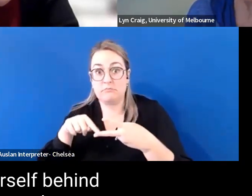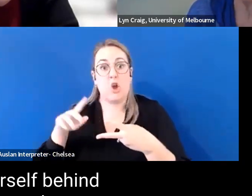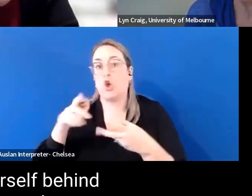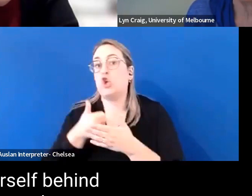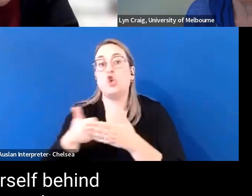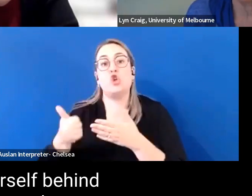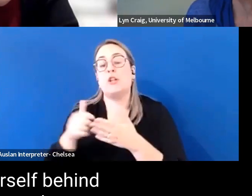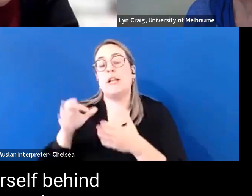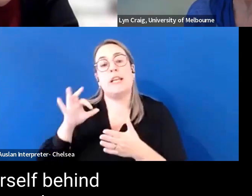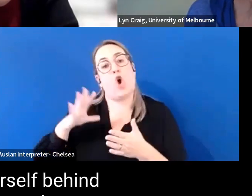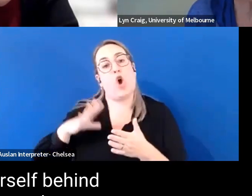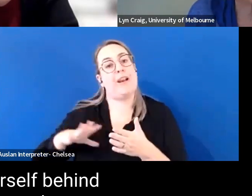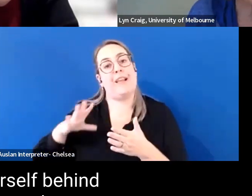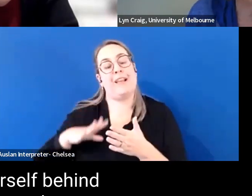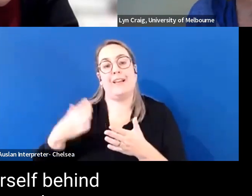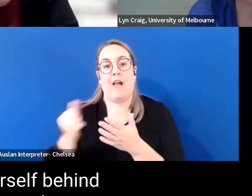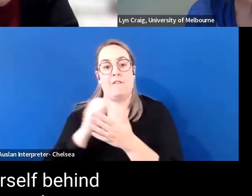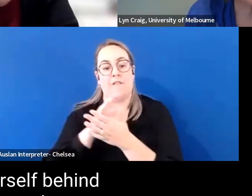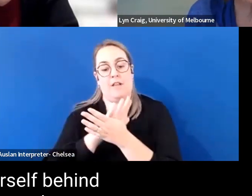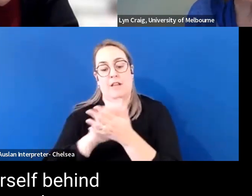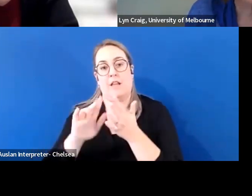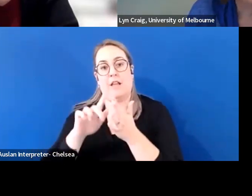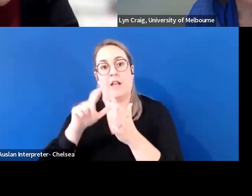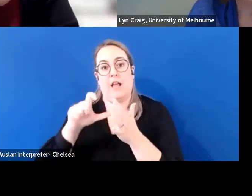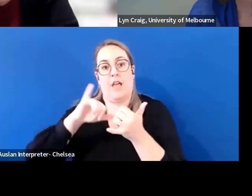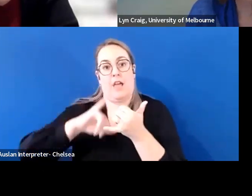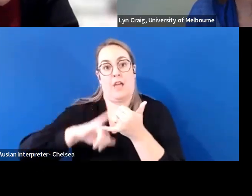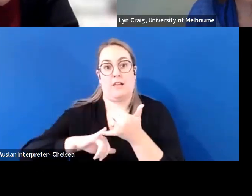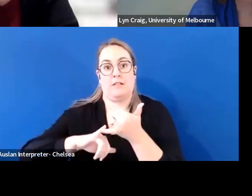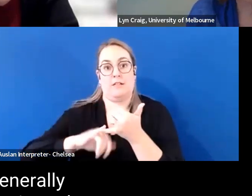to put yourself behind in that regard,